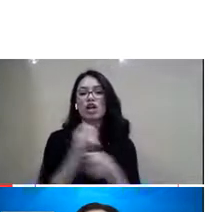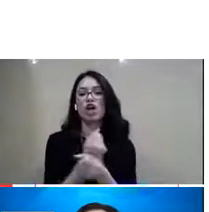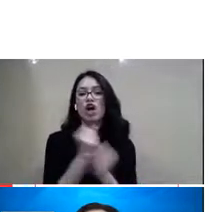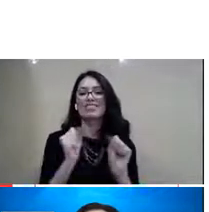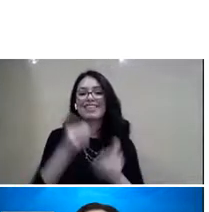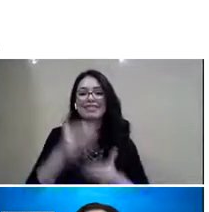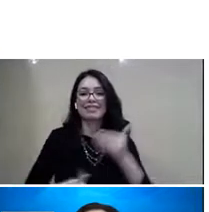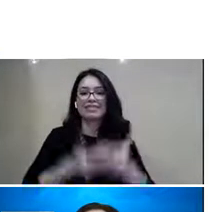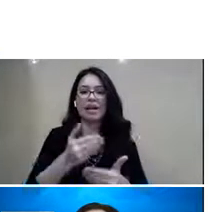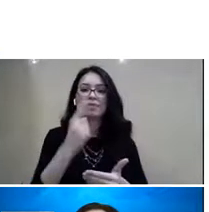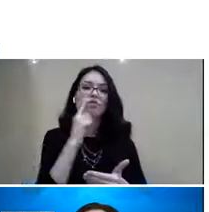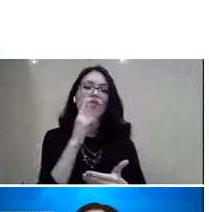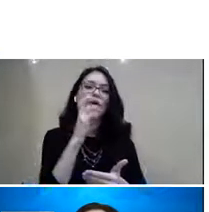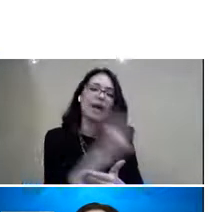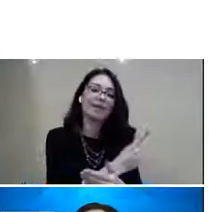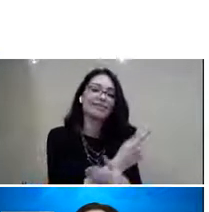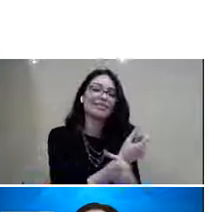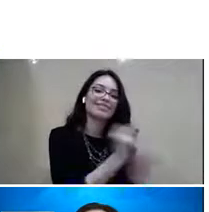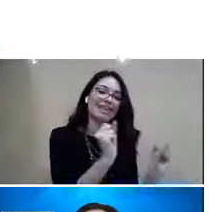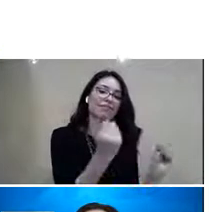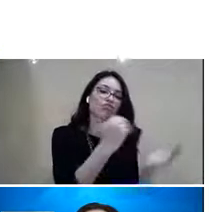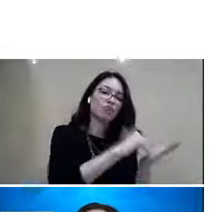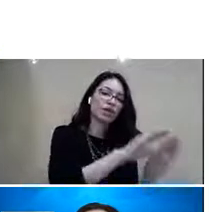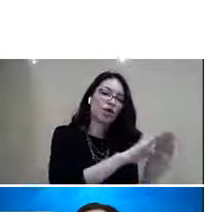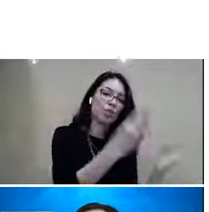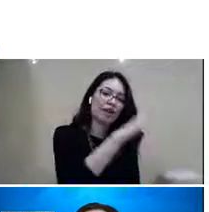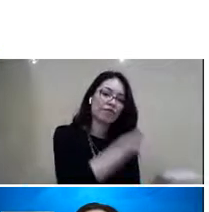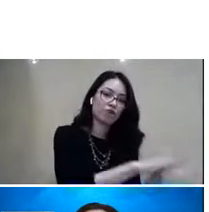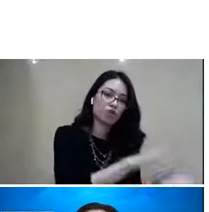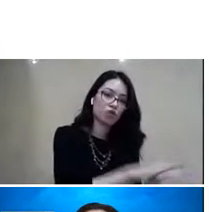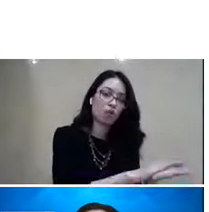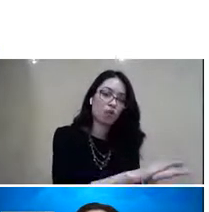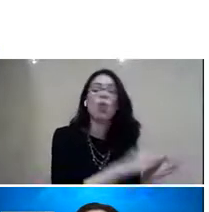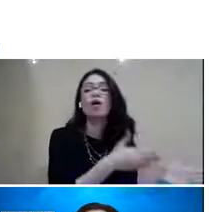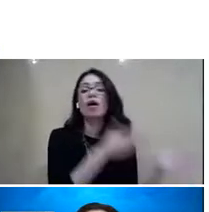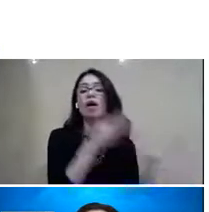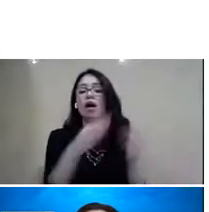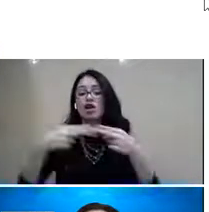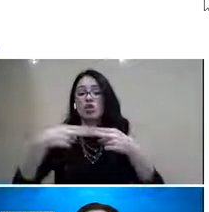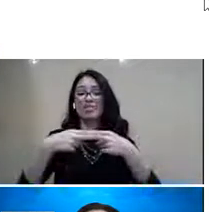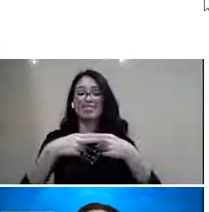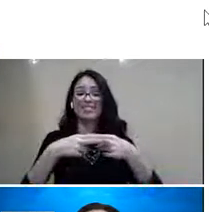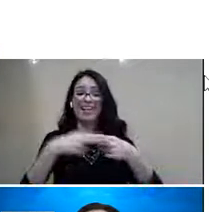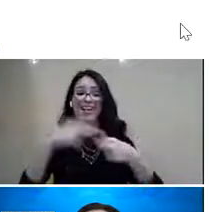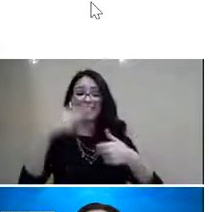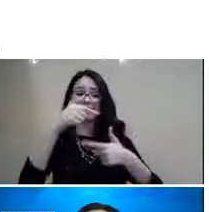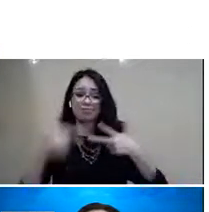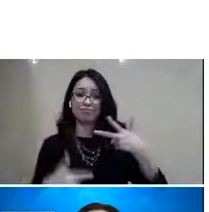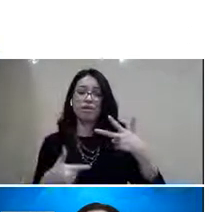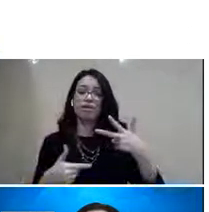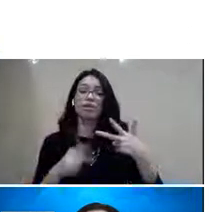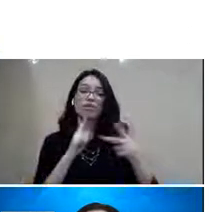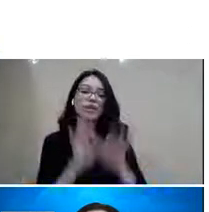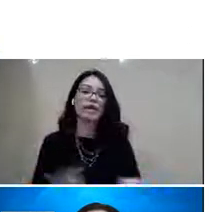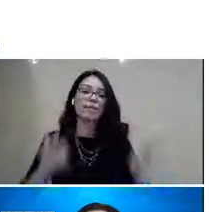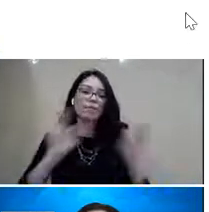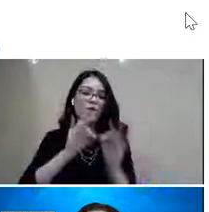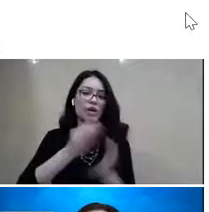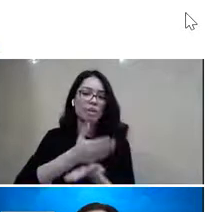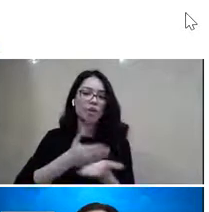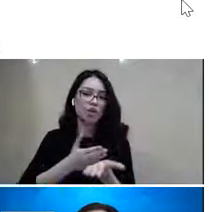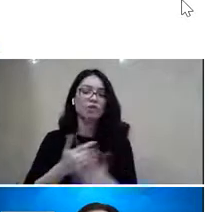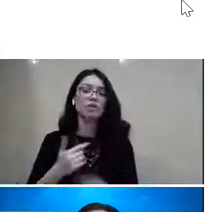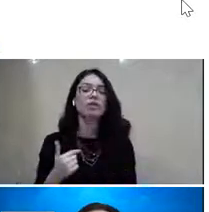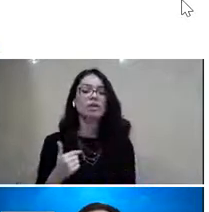next slide touches on a few key pieces. Again, I really spoke to the level of COVID-19 in our communities right